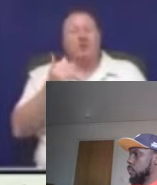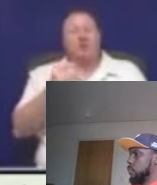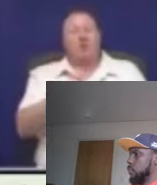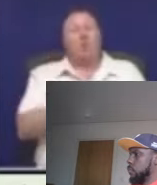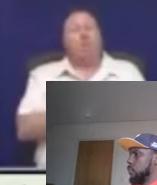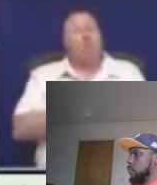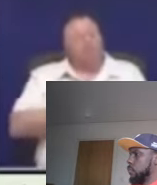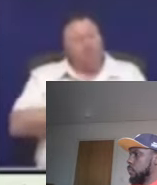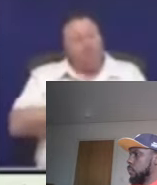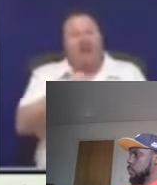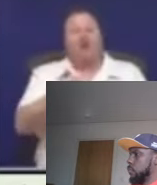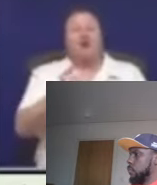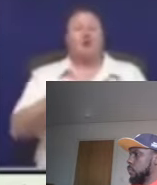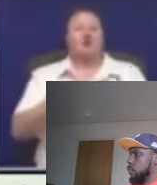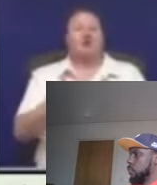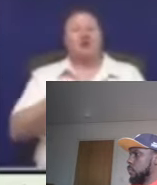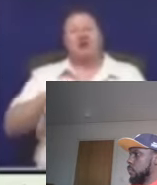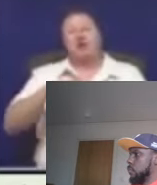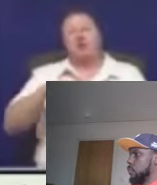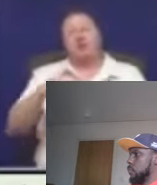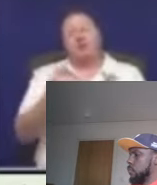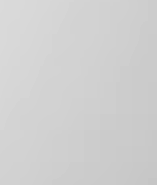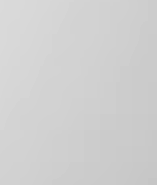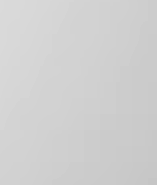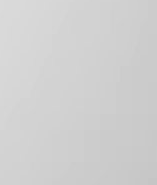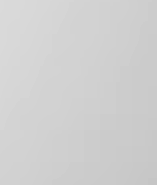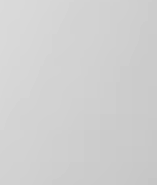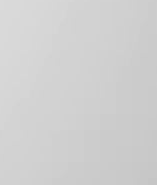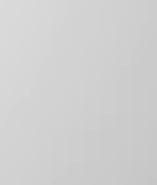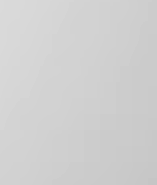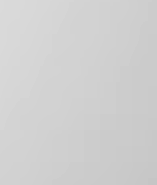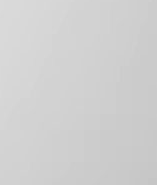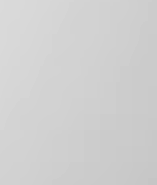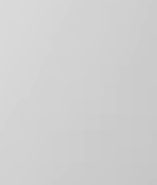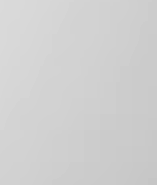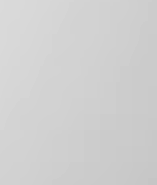construction sites across the country. Furthermore,